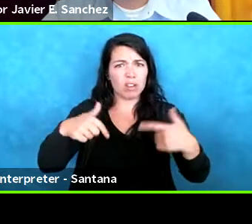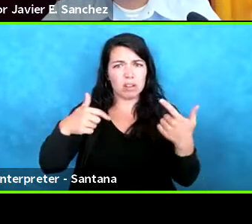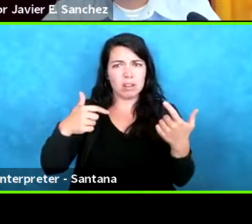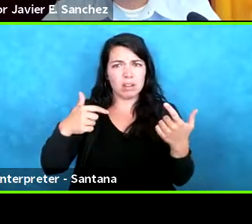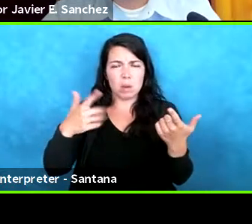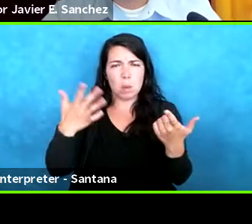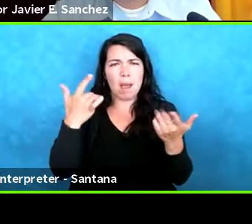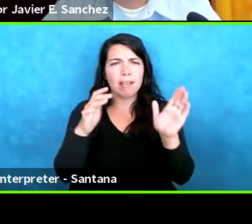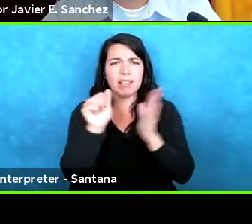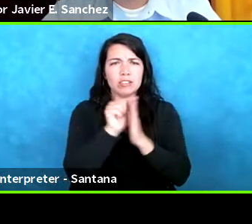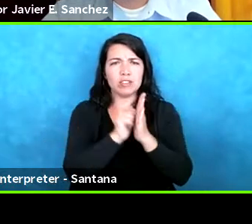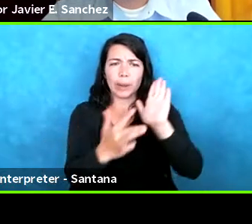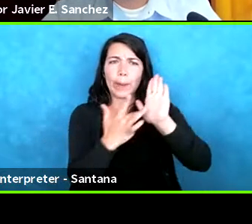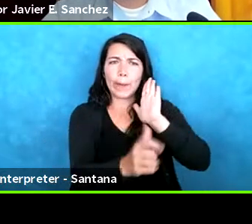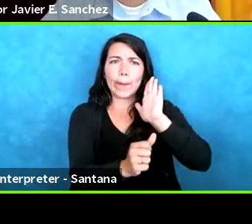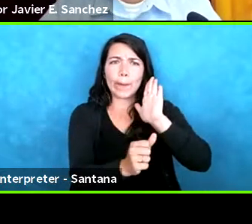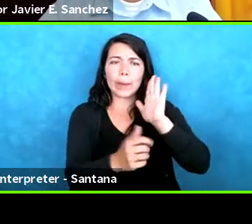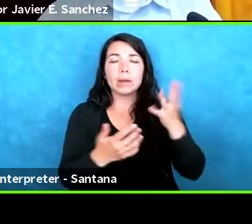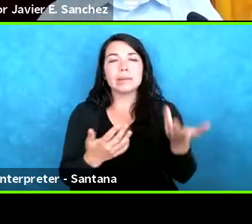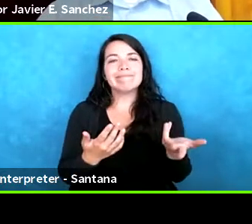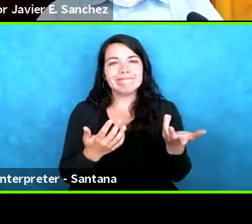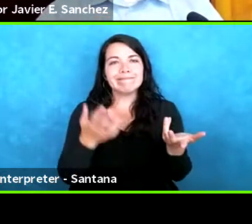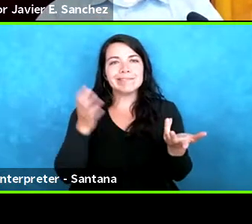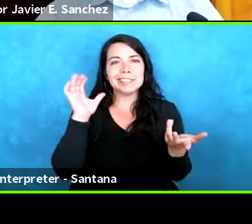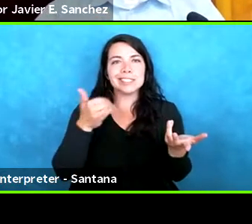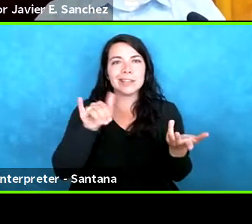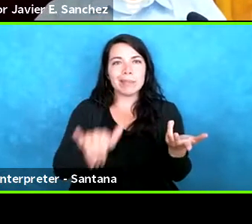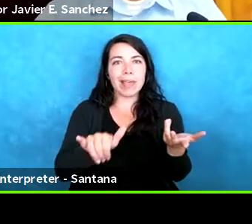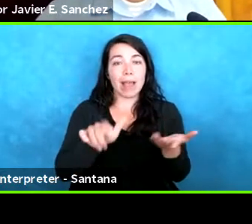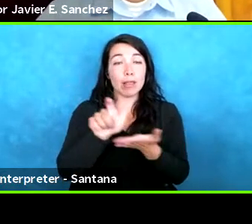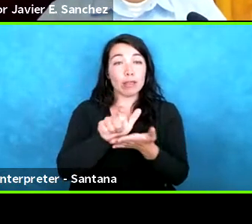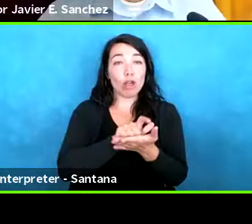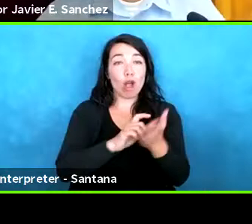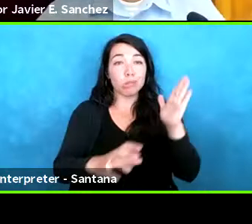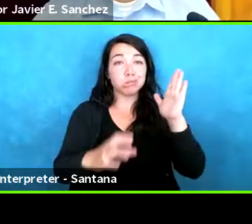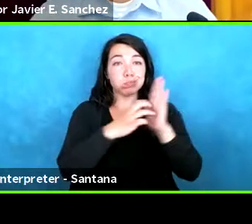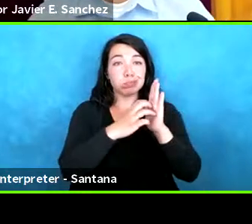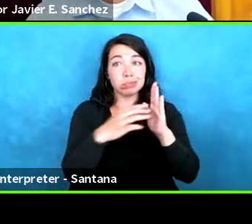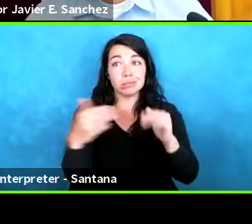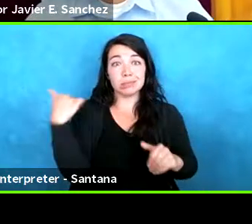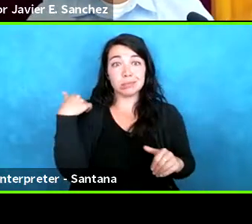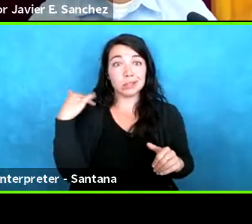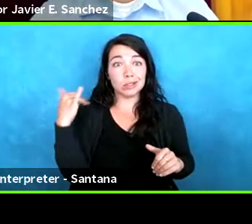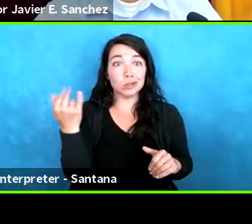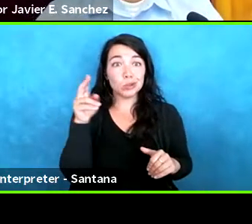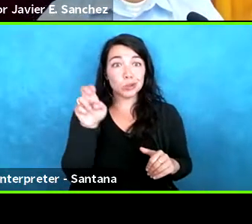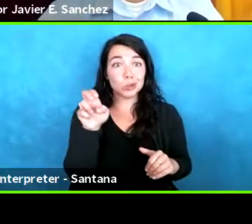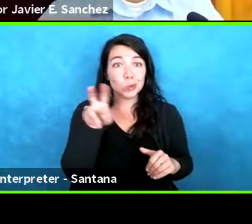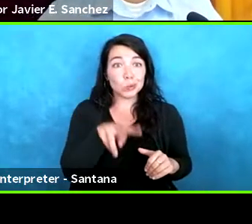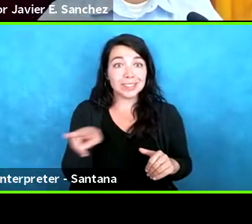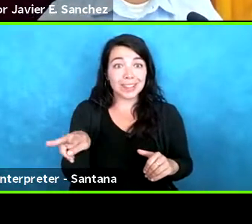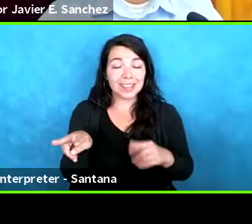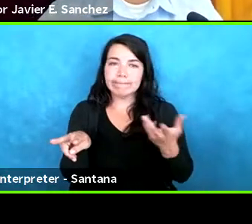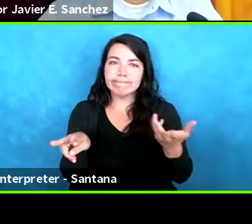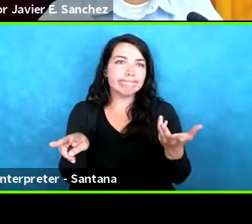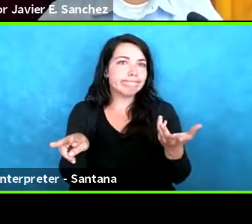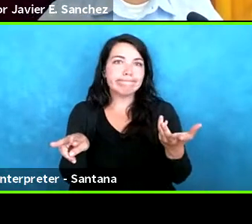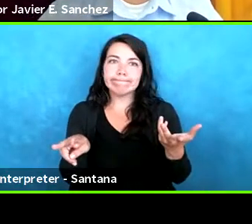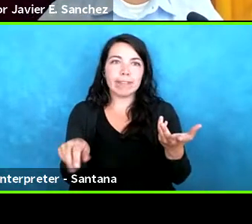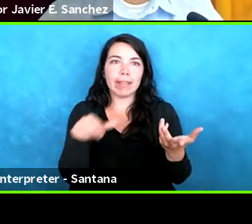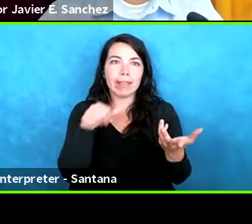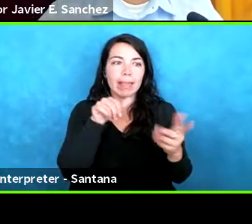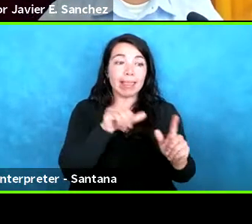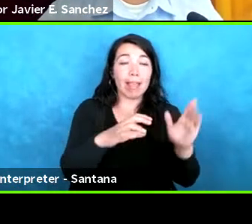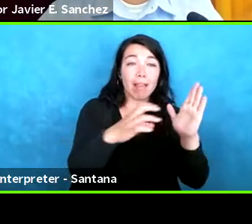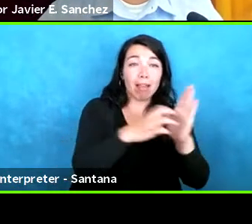ordinance was not heard or voted on June 22nd. So with our interim